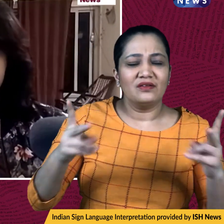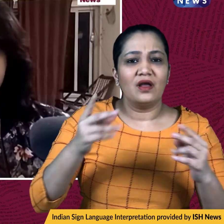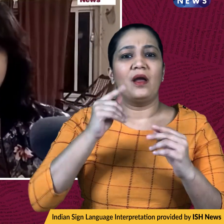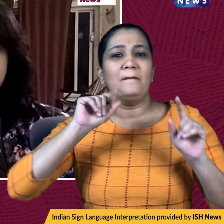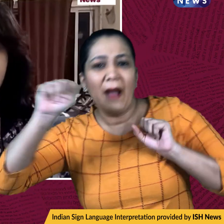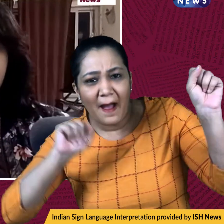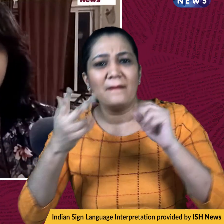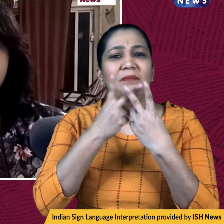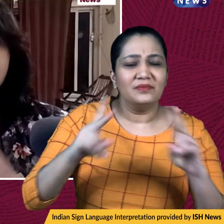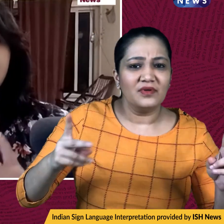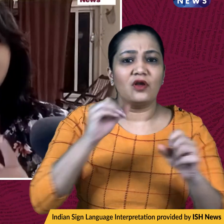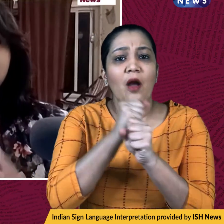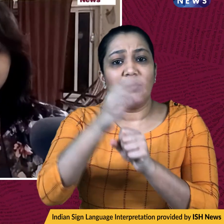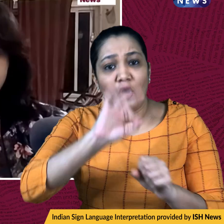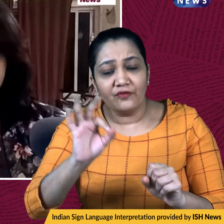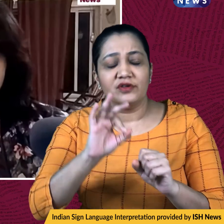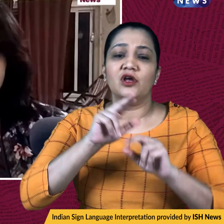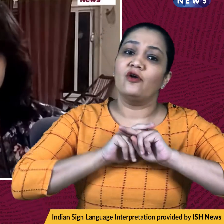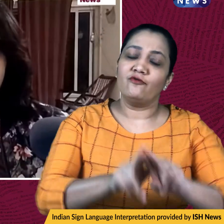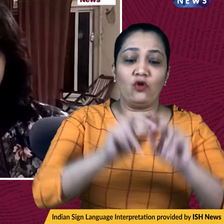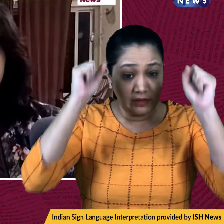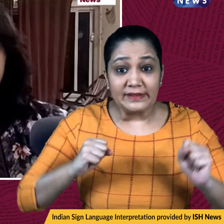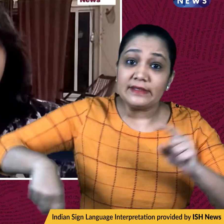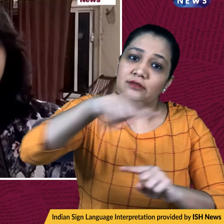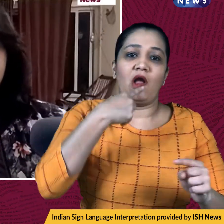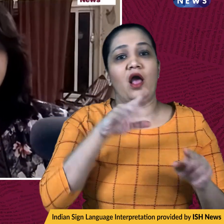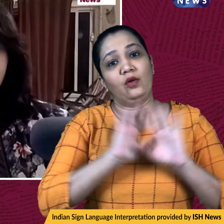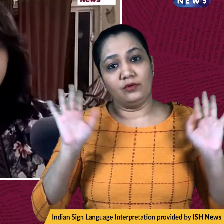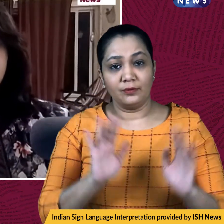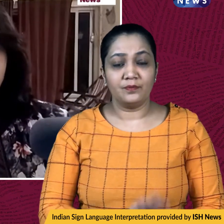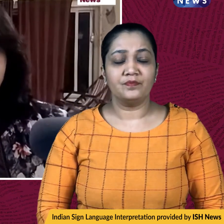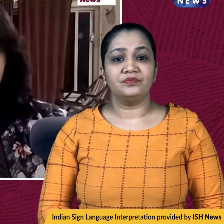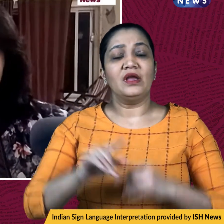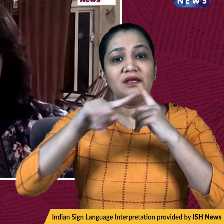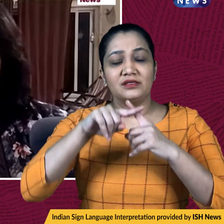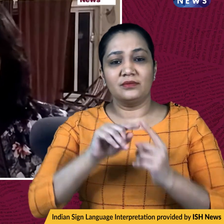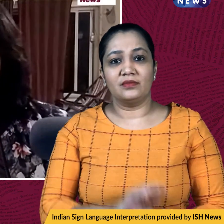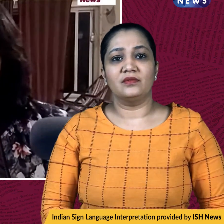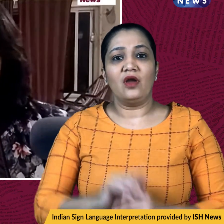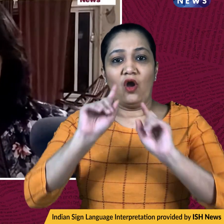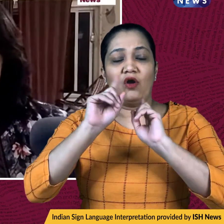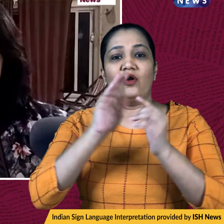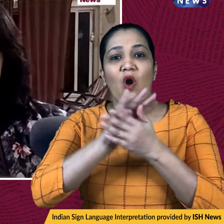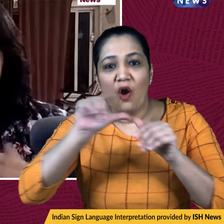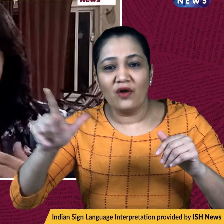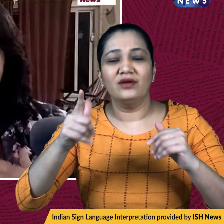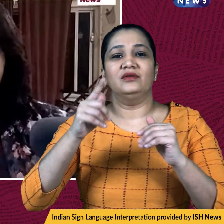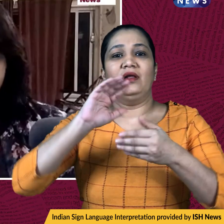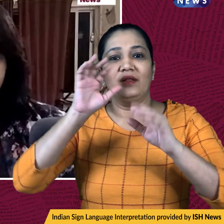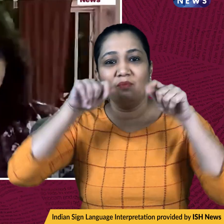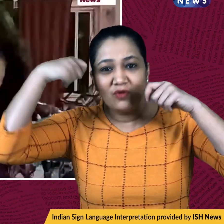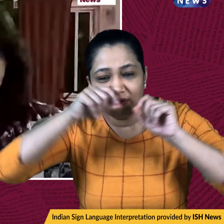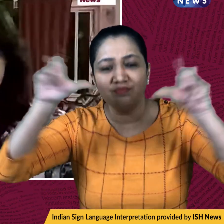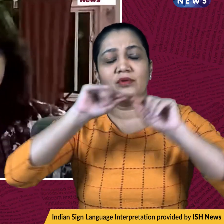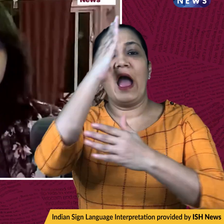government offices can now operate at full seating capacity. In the meantime, cinema halls and multiplexes have been allowed to operate